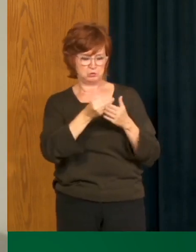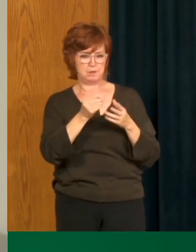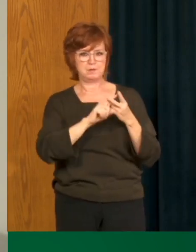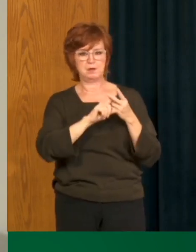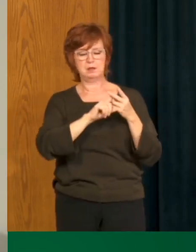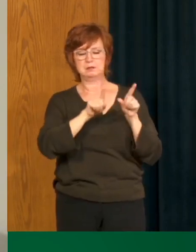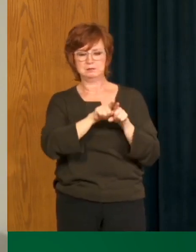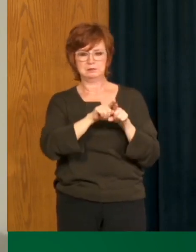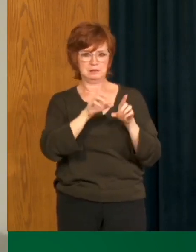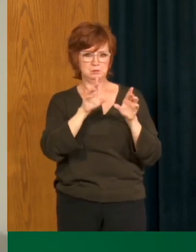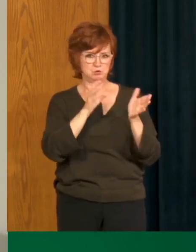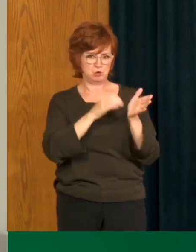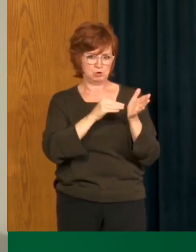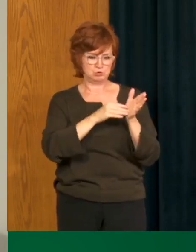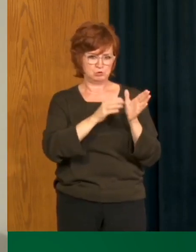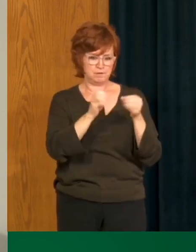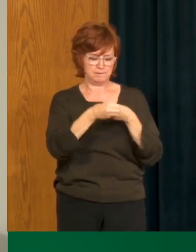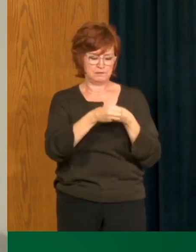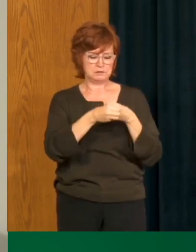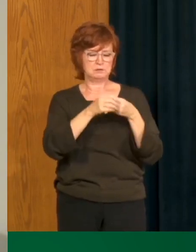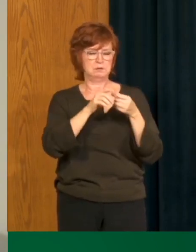have, some